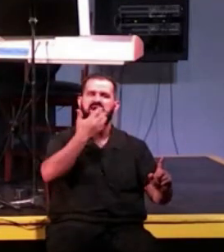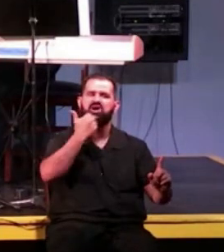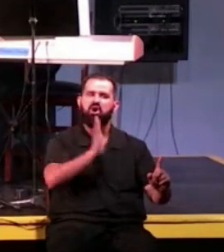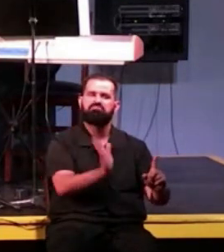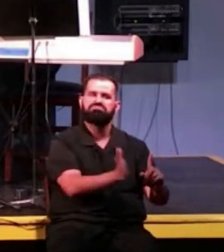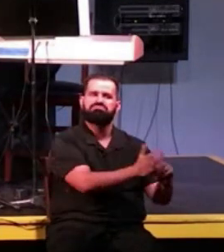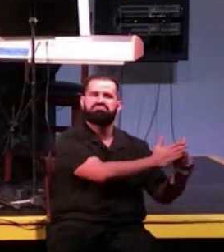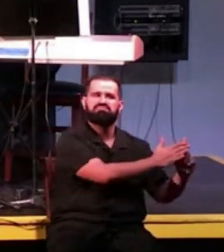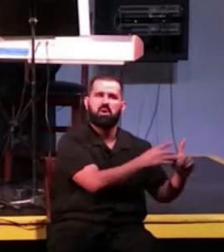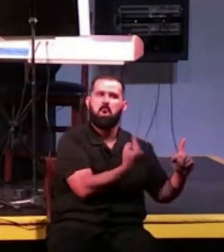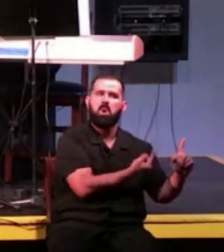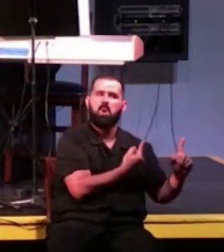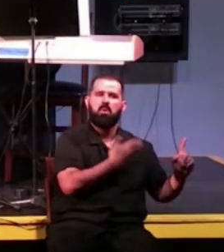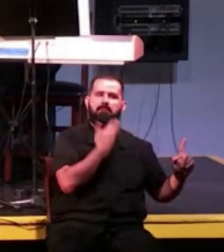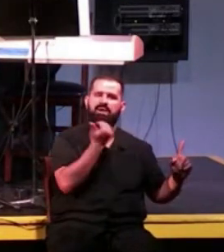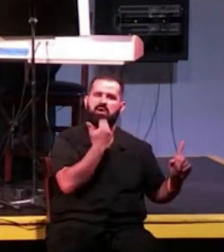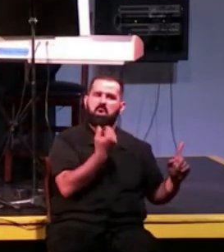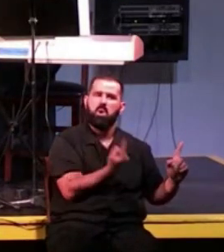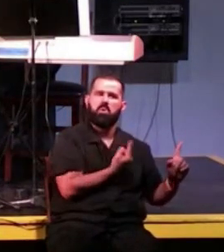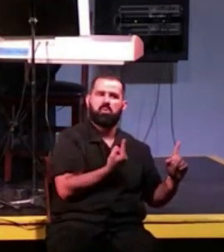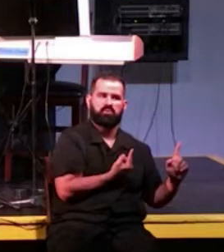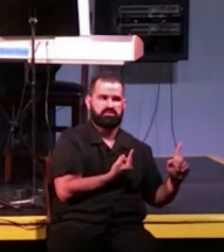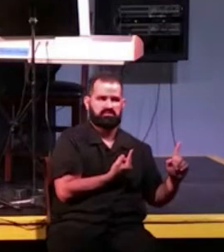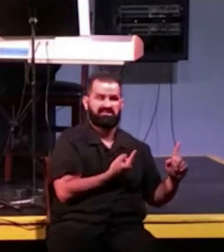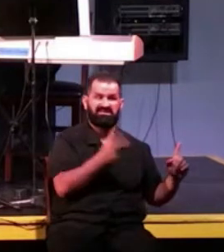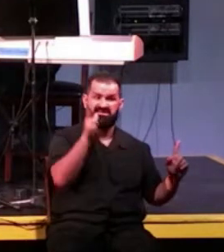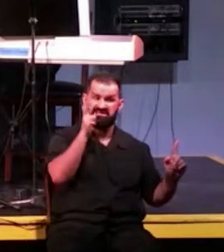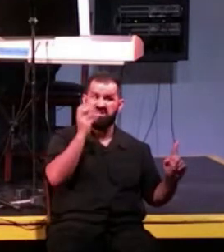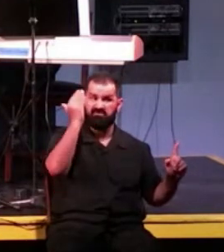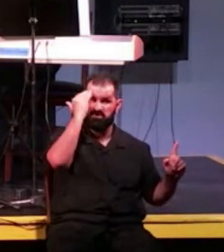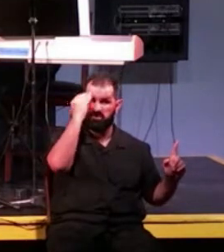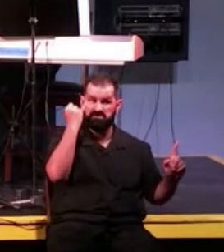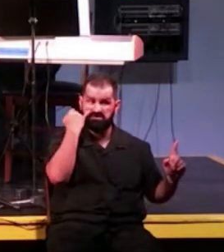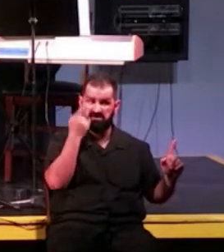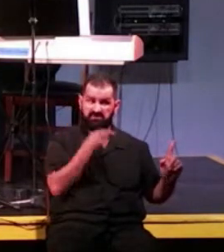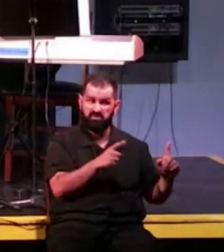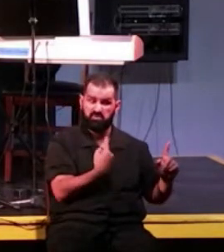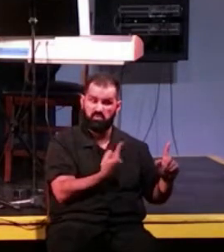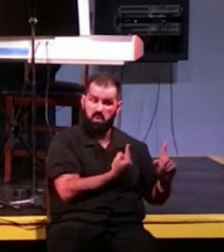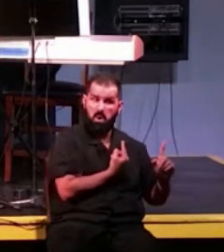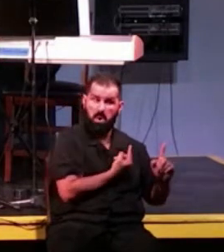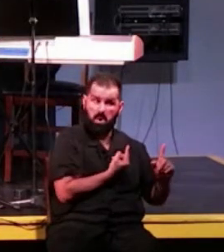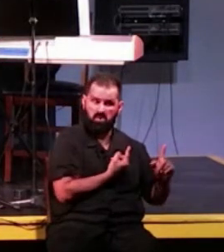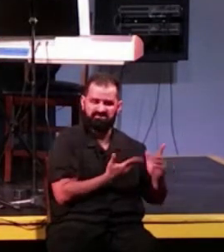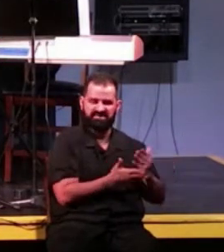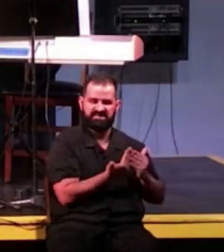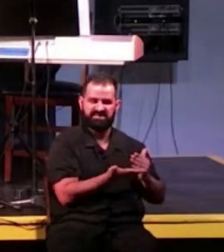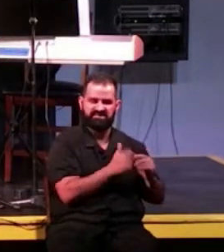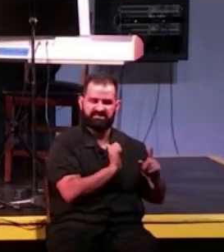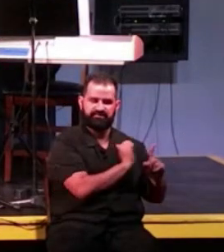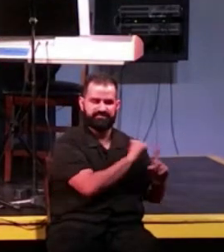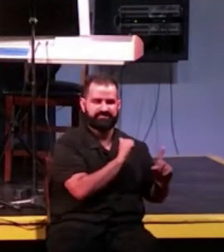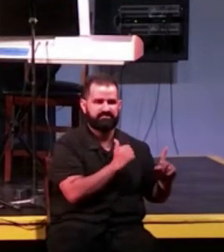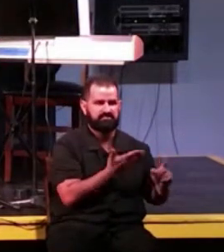You need to be isolated because he knows that when you're alone, he can get you easier.